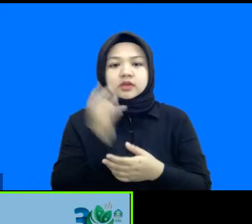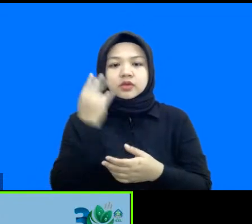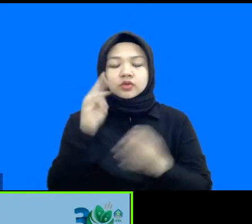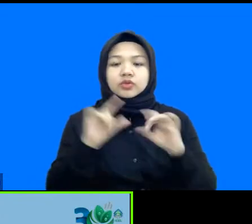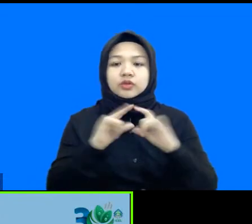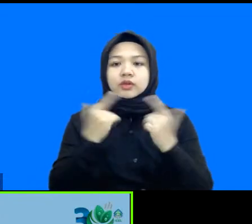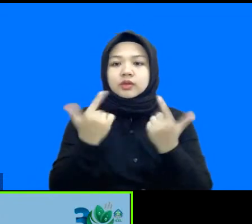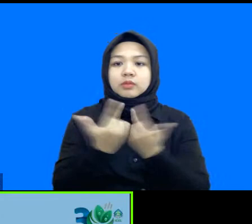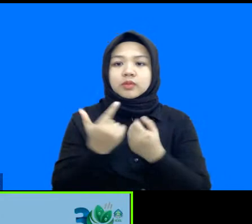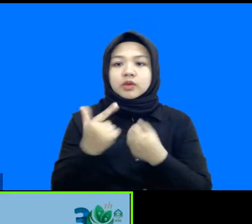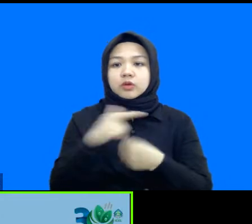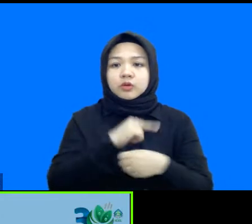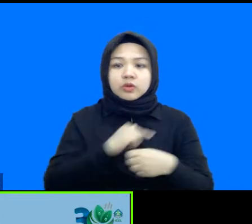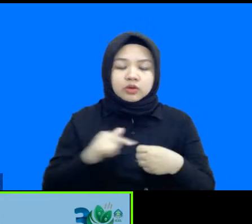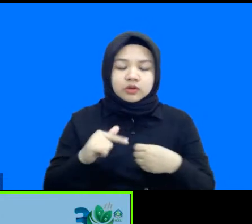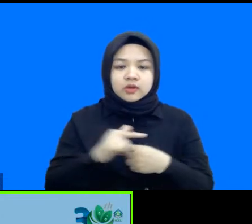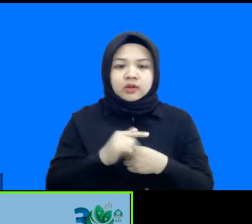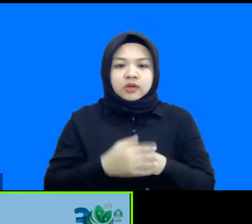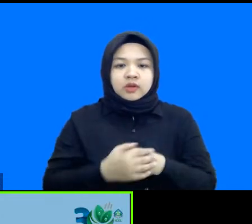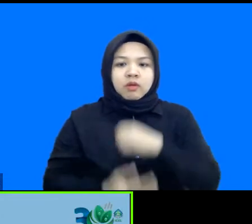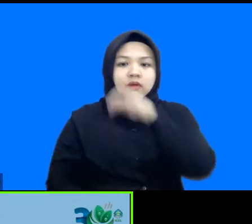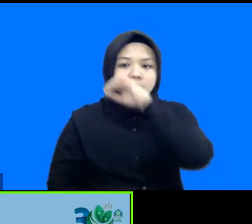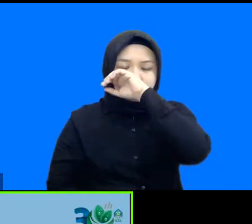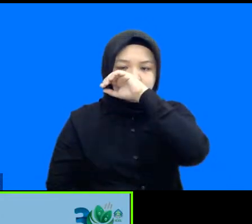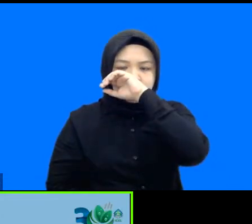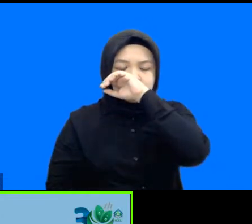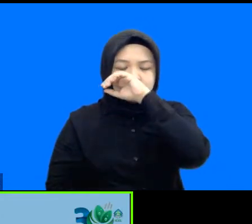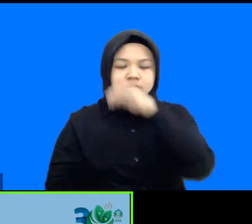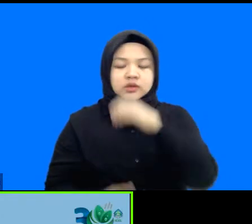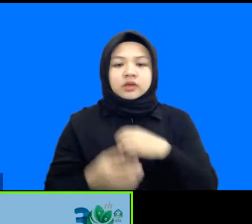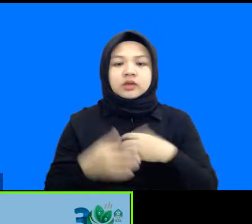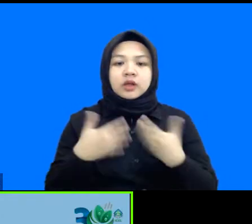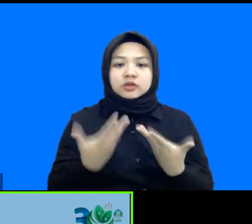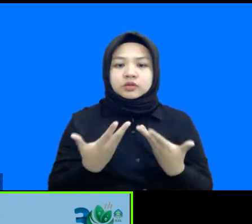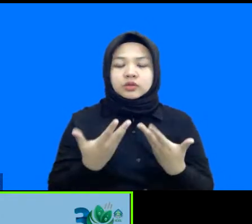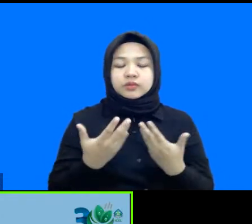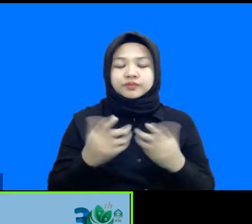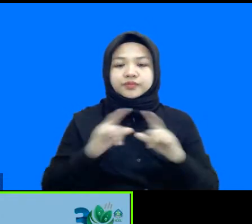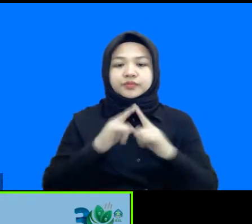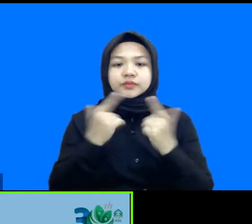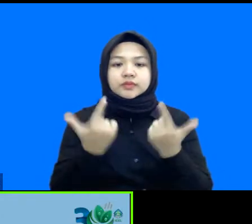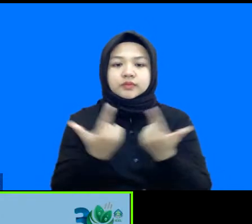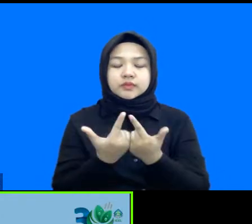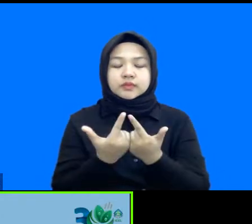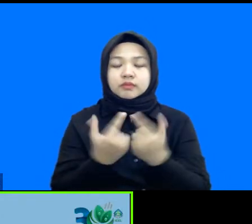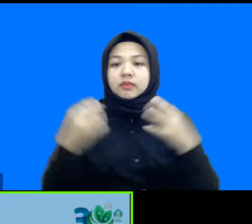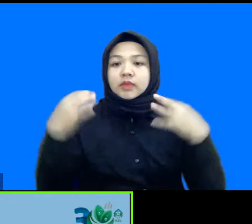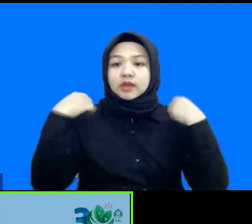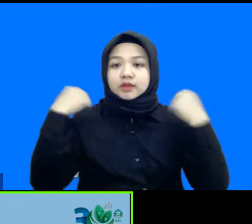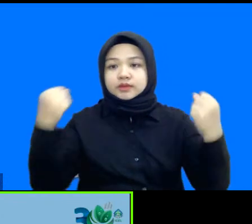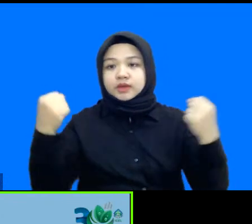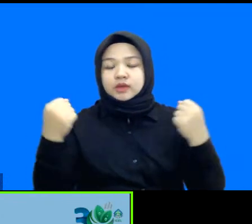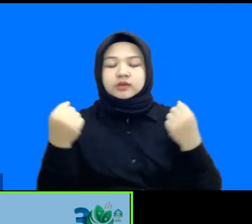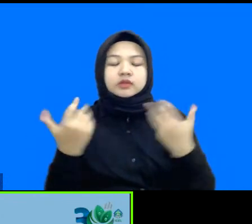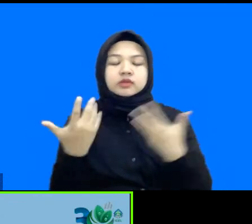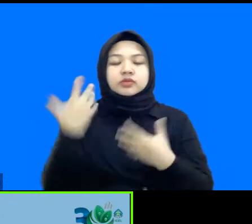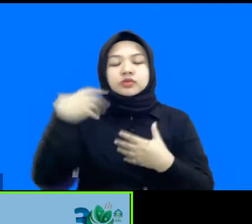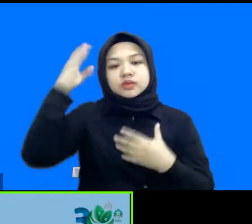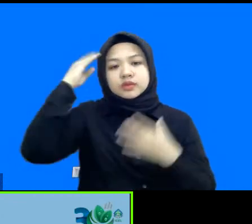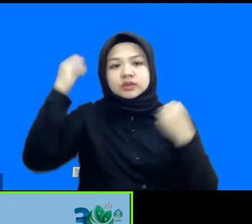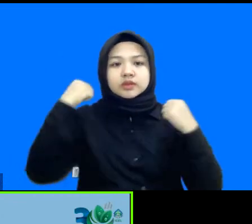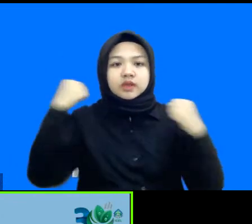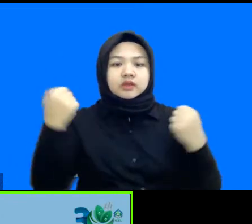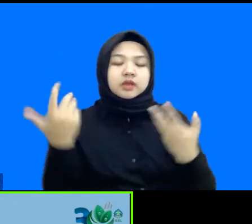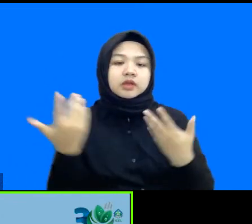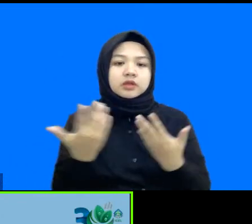the health institutions, dinas kesehatan in there, or in the puskesmas, maybe they don't have